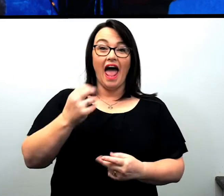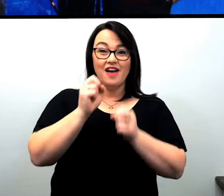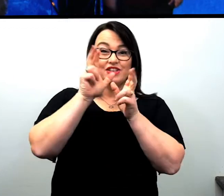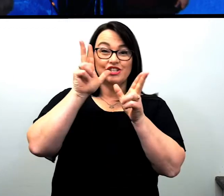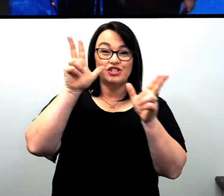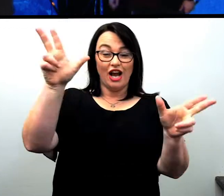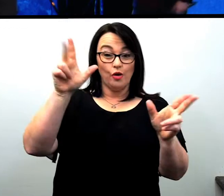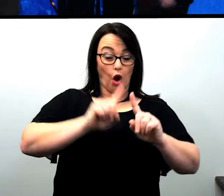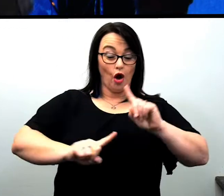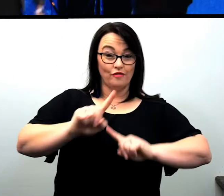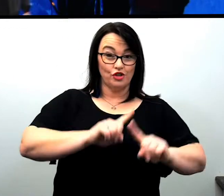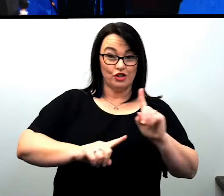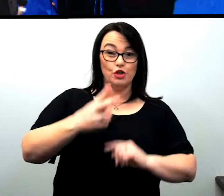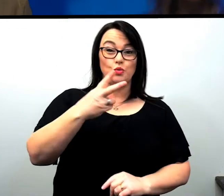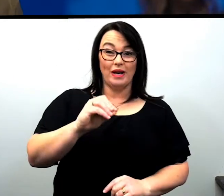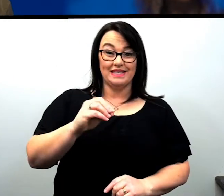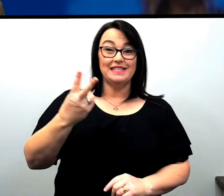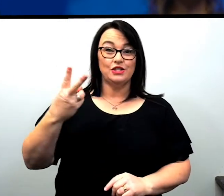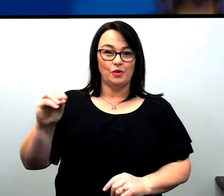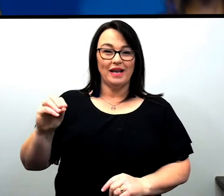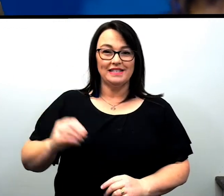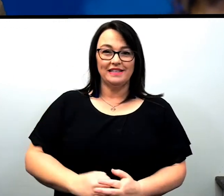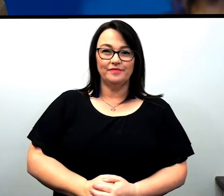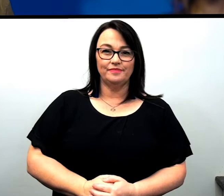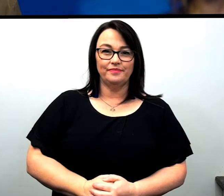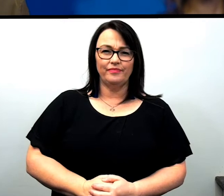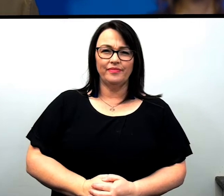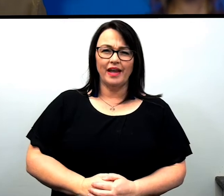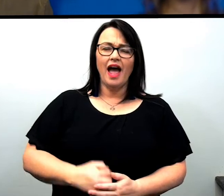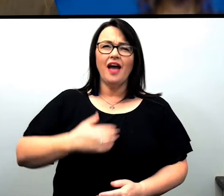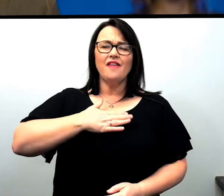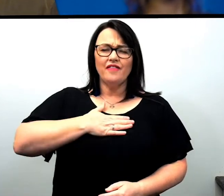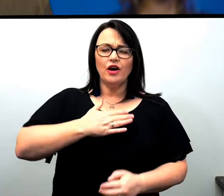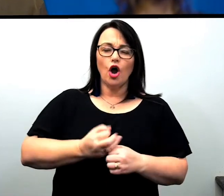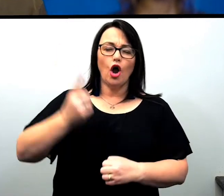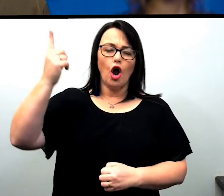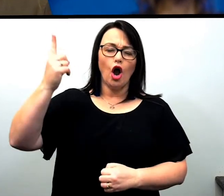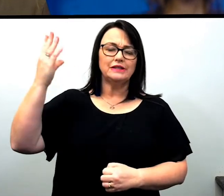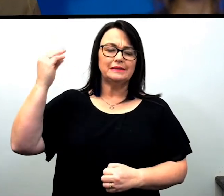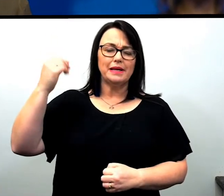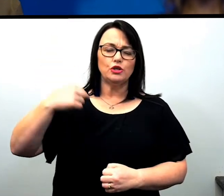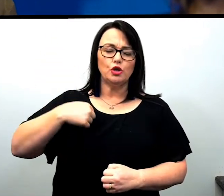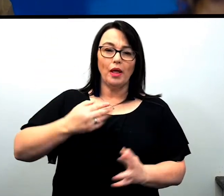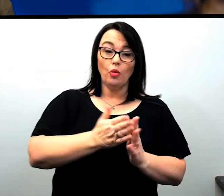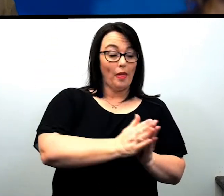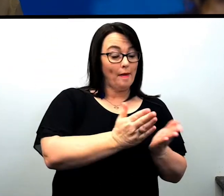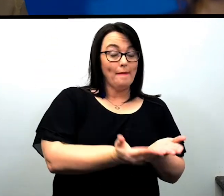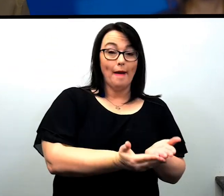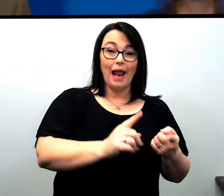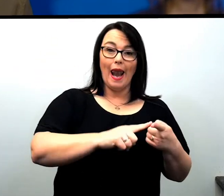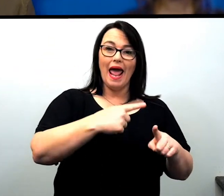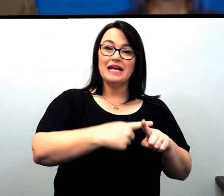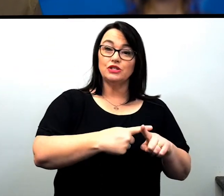Shout 2020 is happening. In fact, I really felt God speak to me through a passage found in Exodus